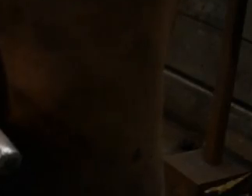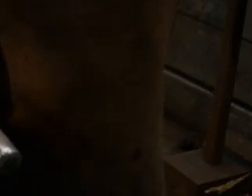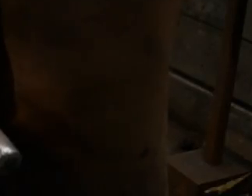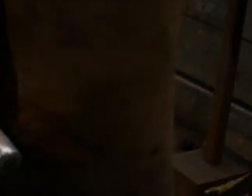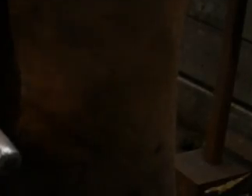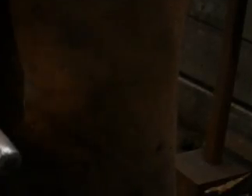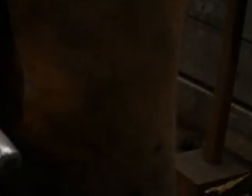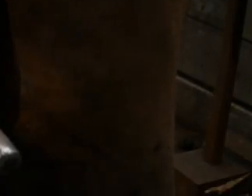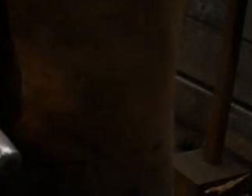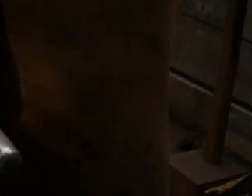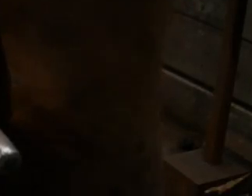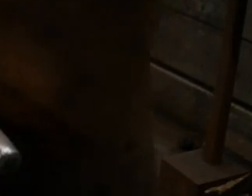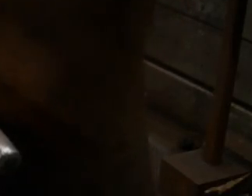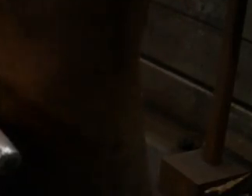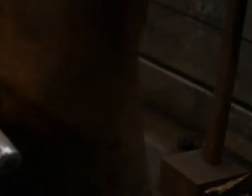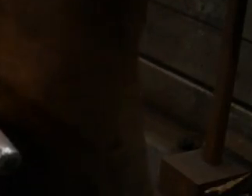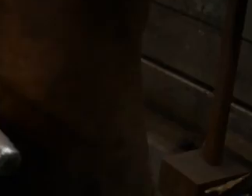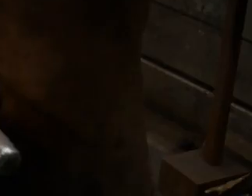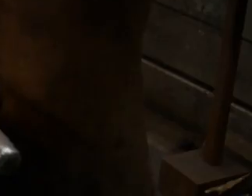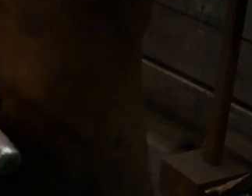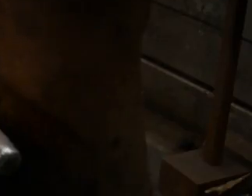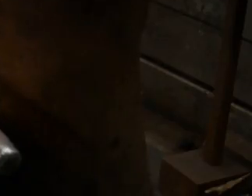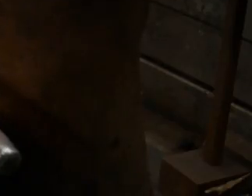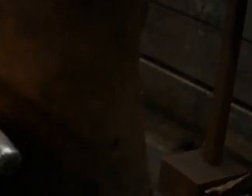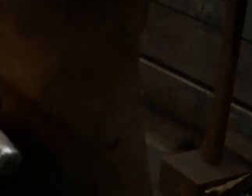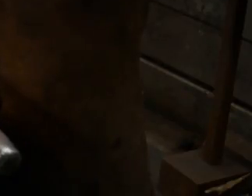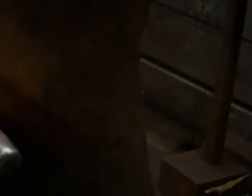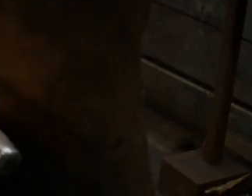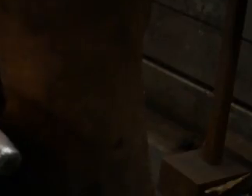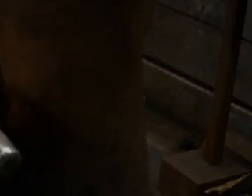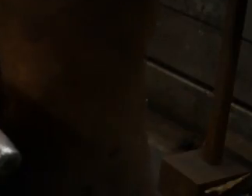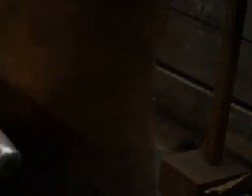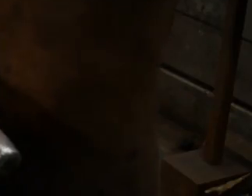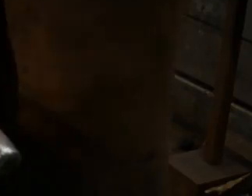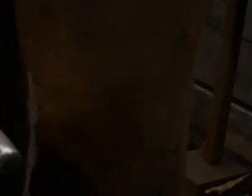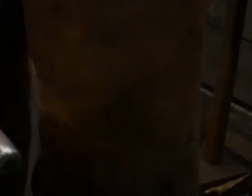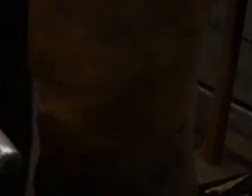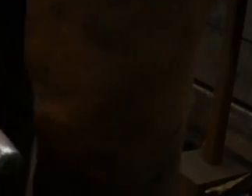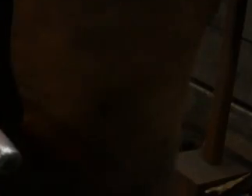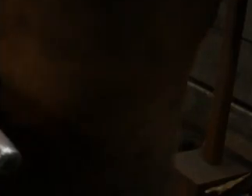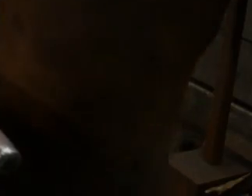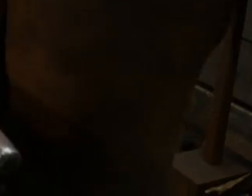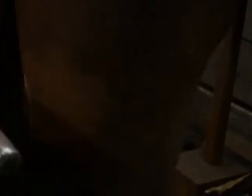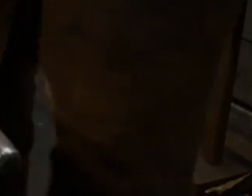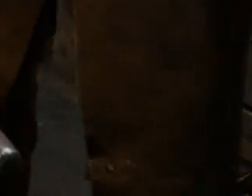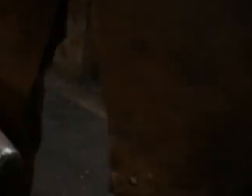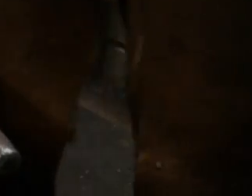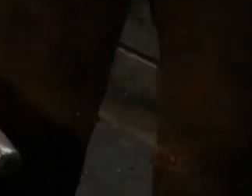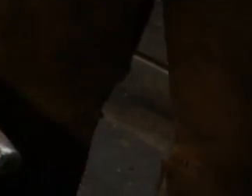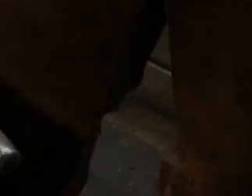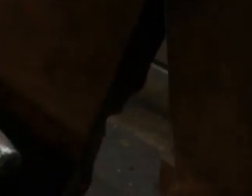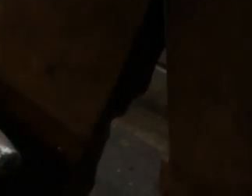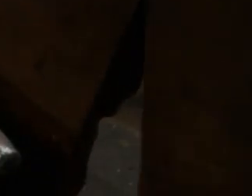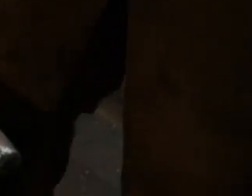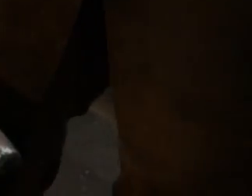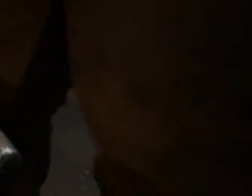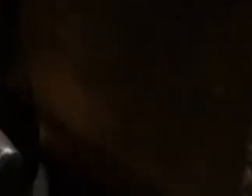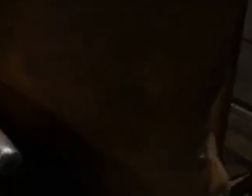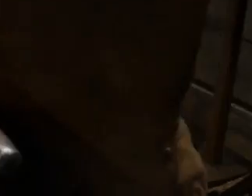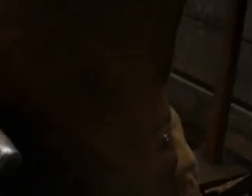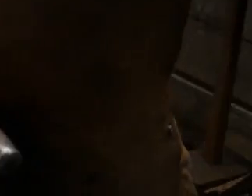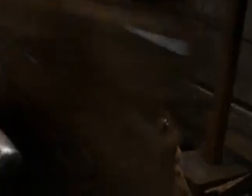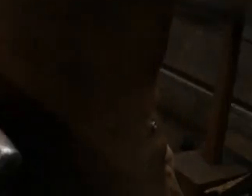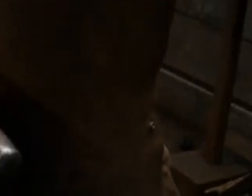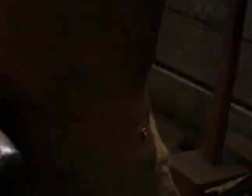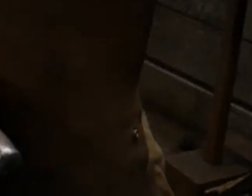that's where we'll call it for the evening. Getting those prepped. I hope everybody enjoyed this stream so far. I